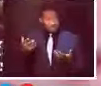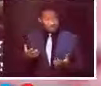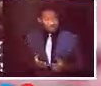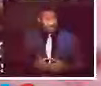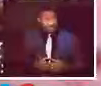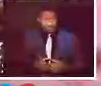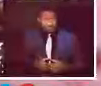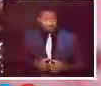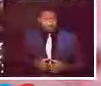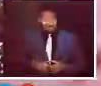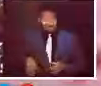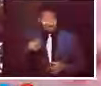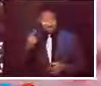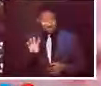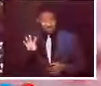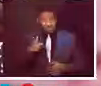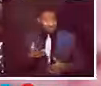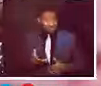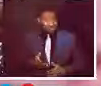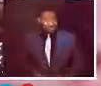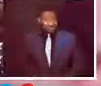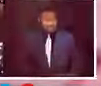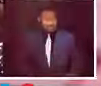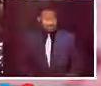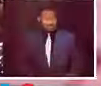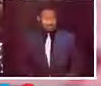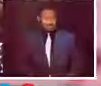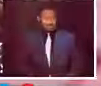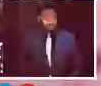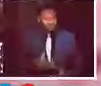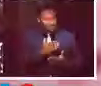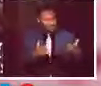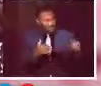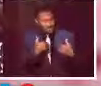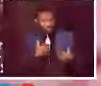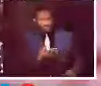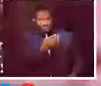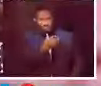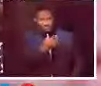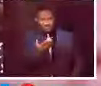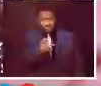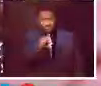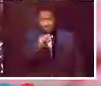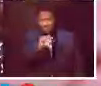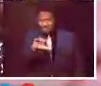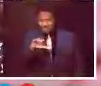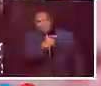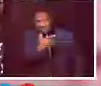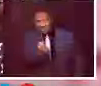had 4. Some of it, you didn't even compromise that you had about 14. Go to public account. How many do we have